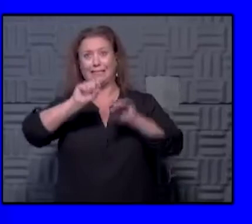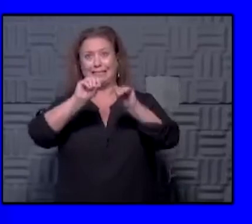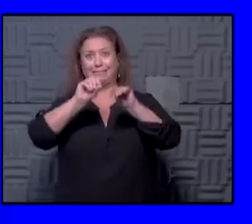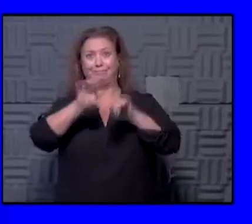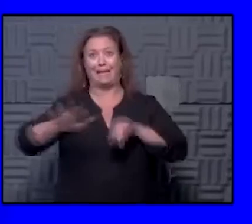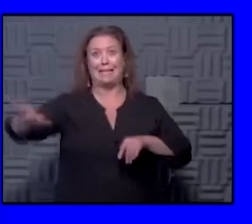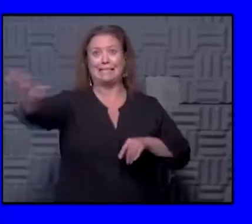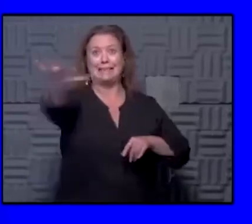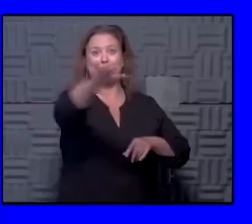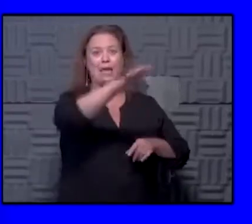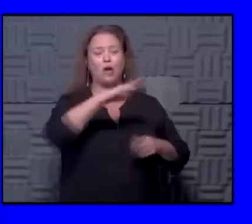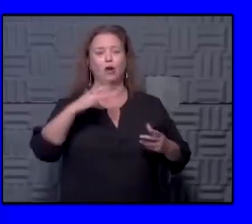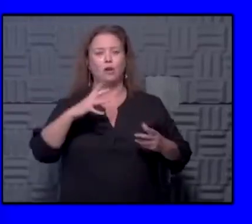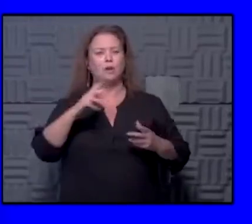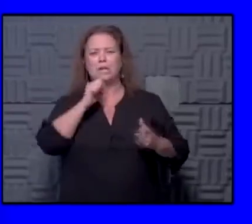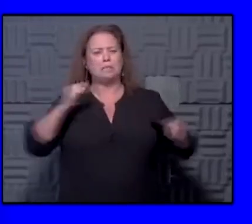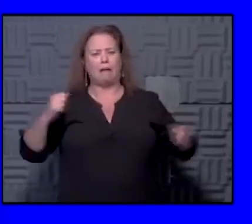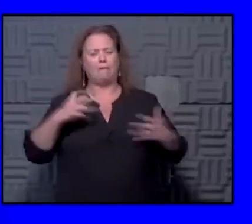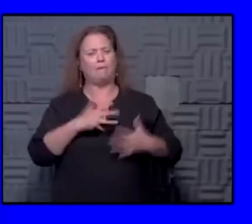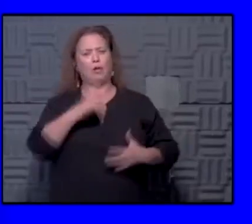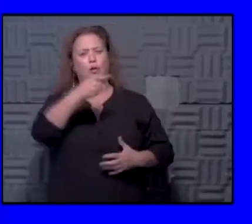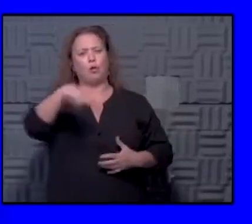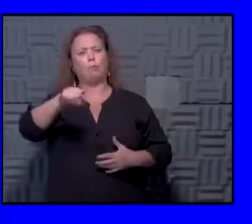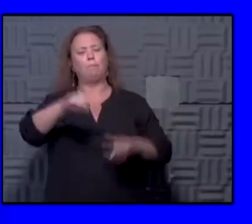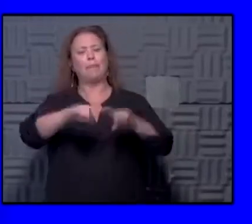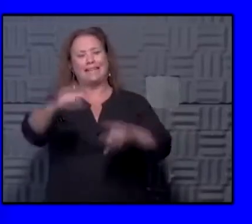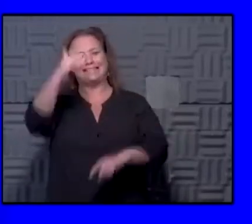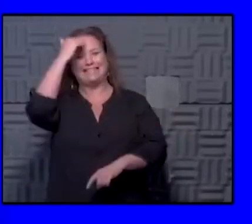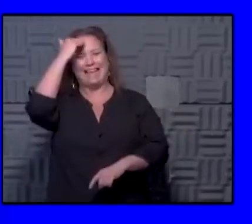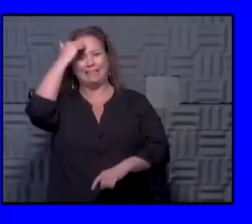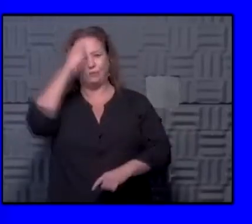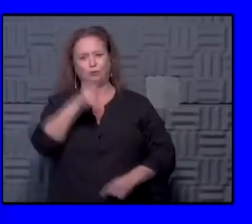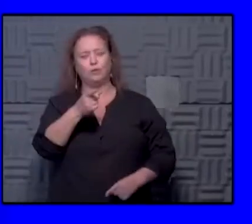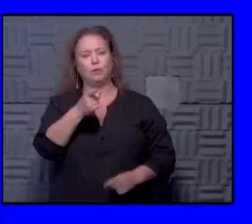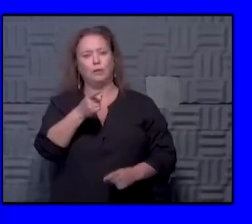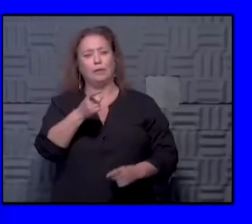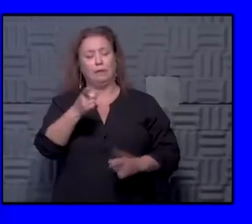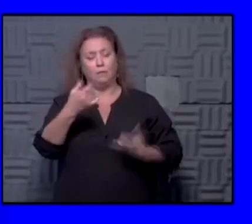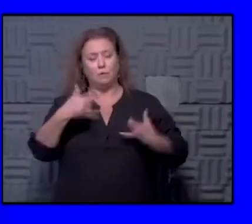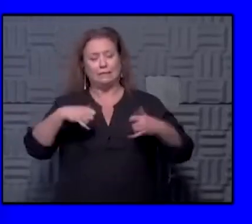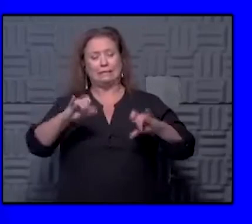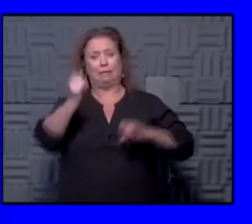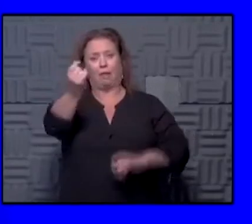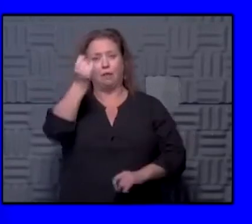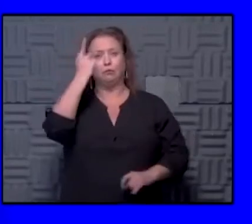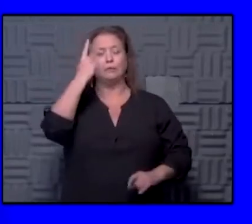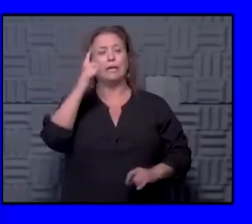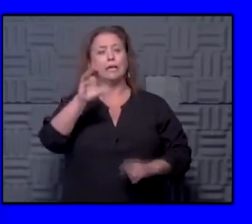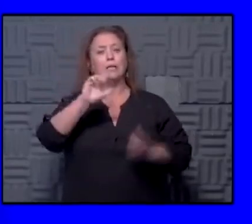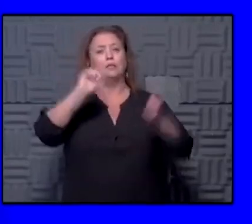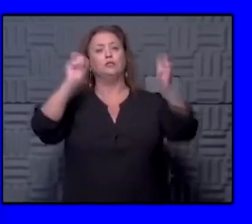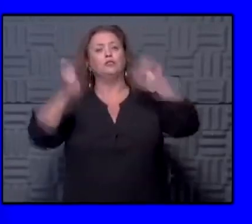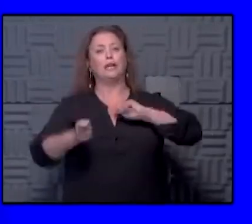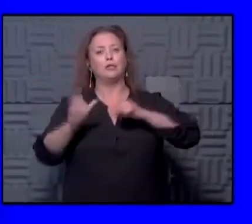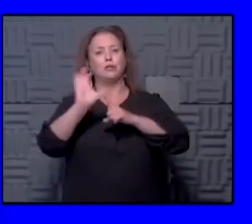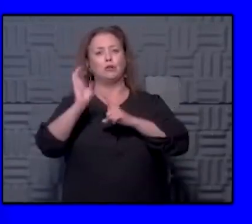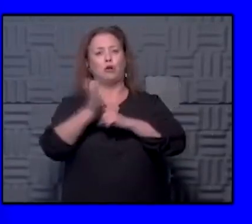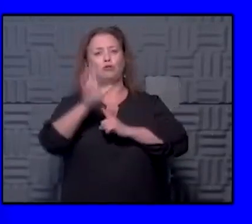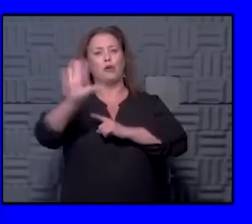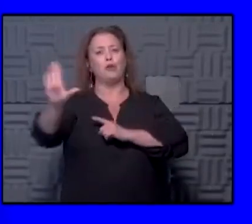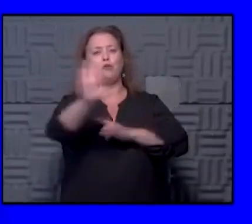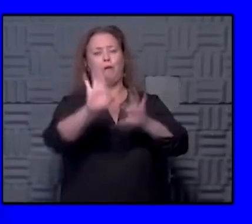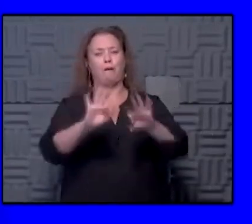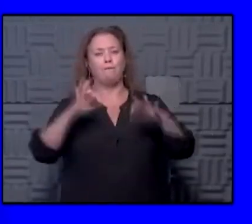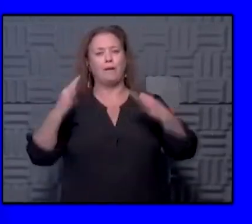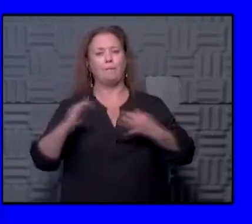there. And it's not because of fear, but it's because of knowledge. And if you can start to understand that, change the culture within your